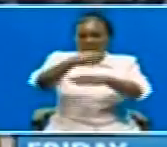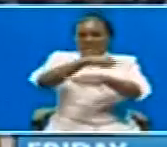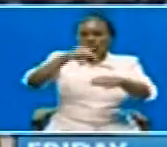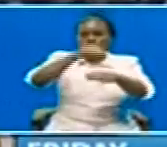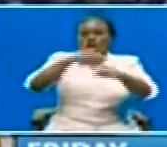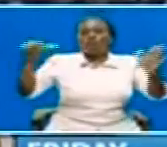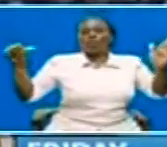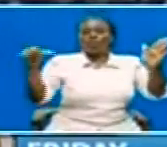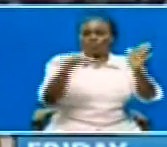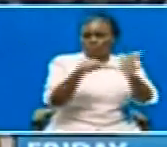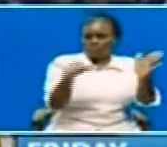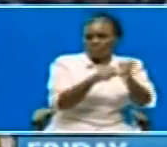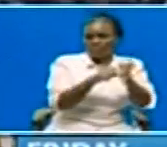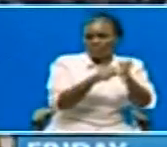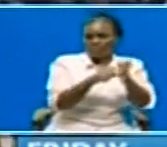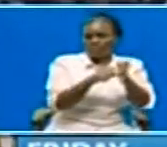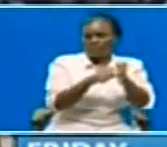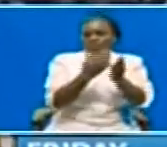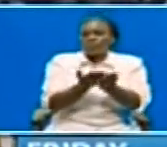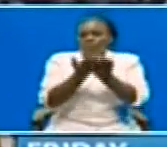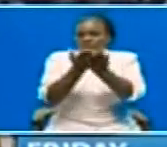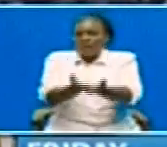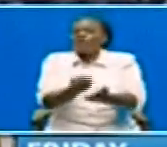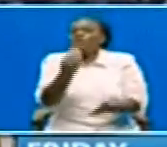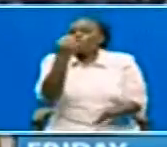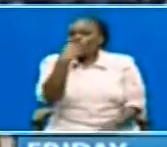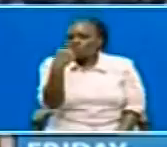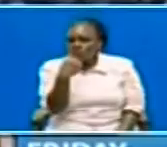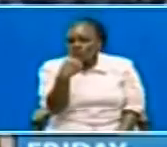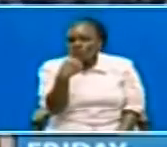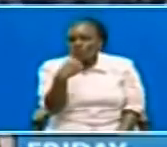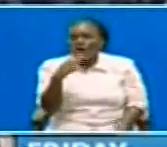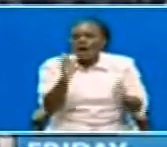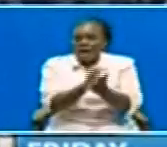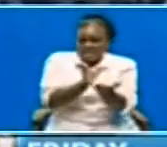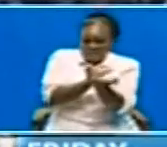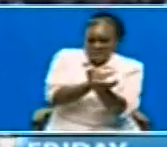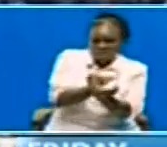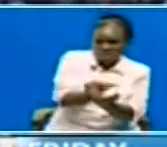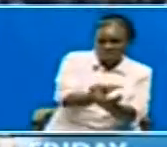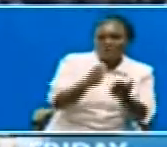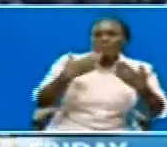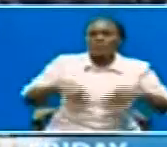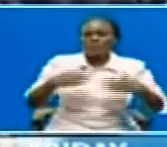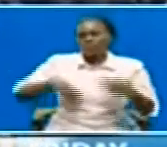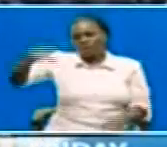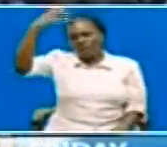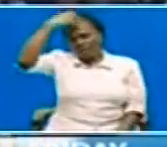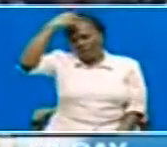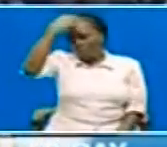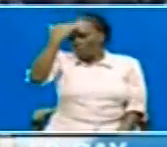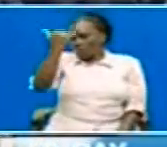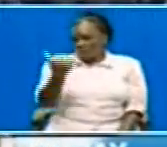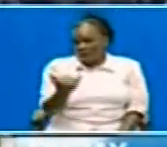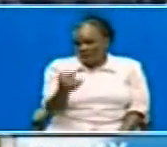disaster and they should provide food and cash subsistence to the people of Lamu, because